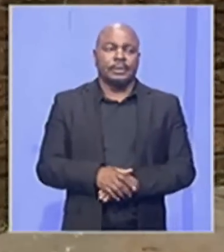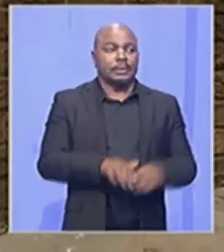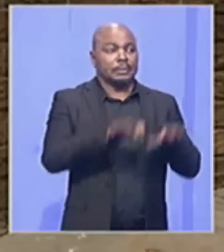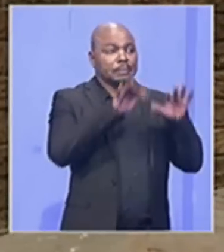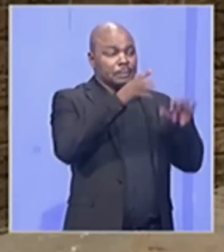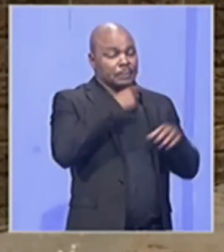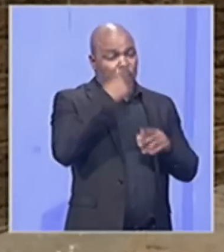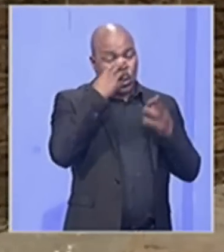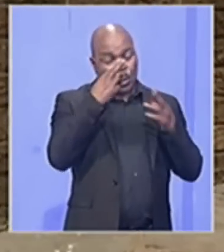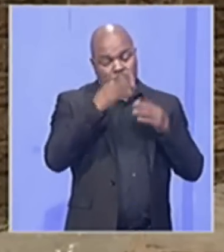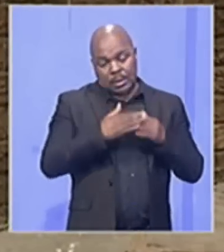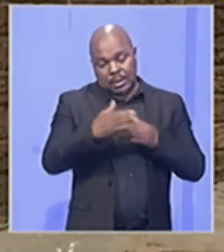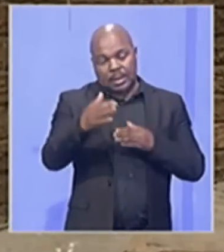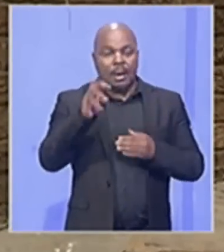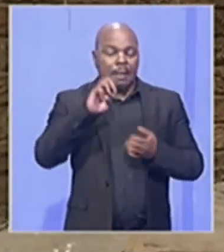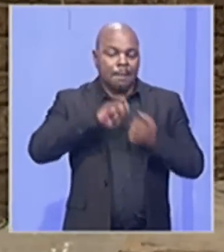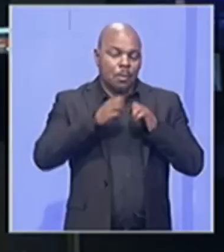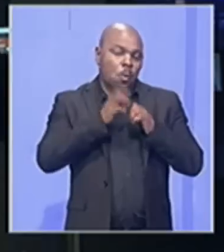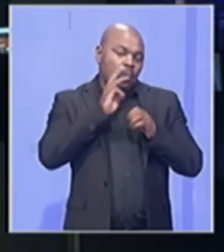tla fela haufinyana.